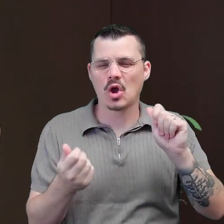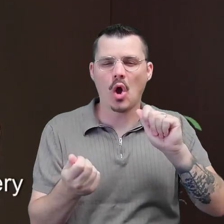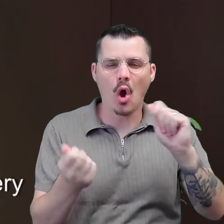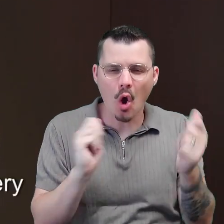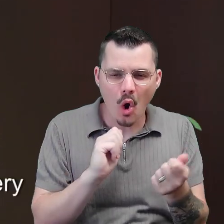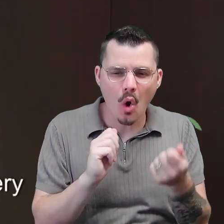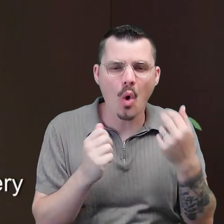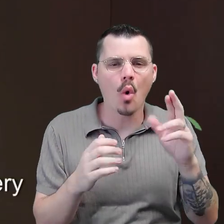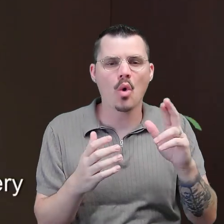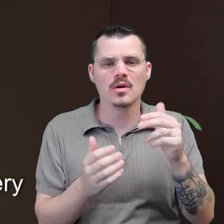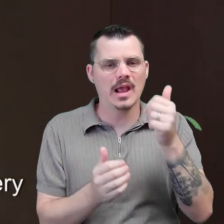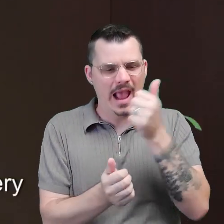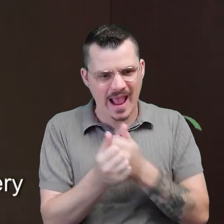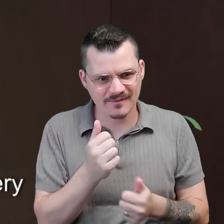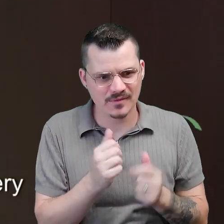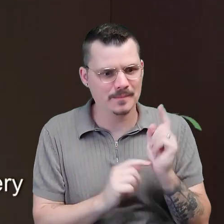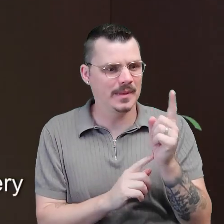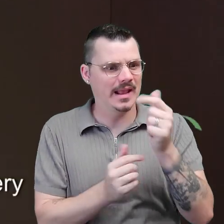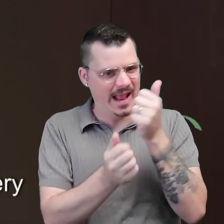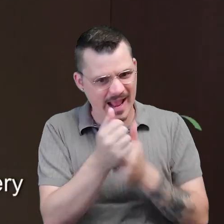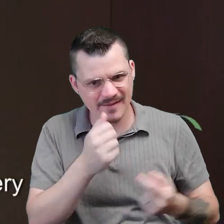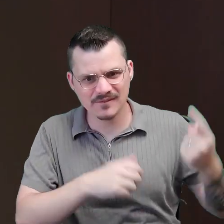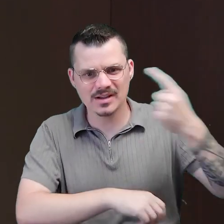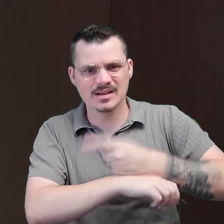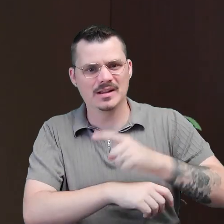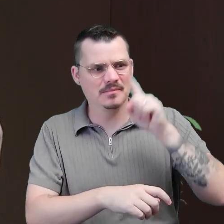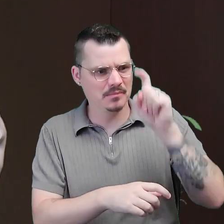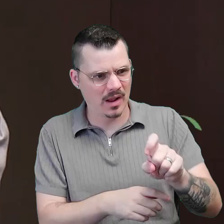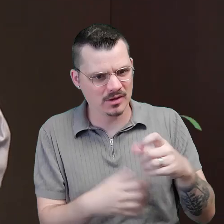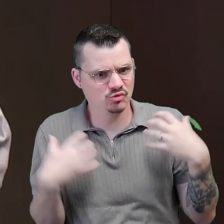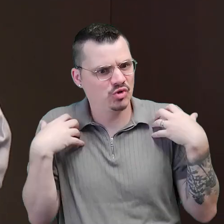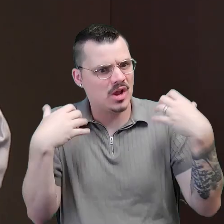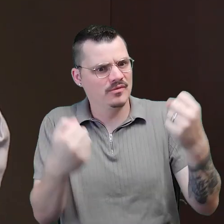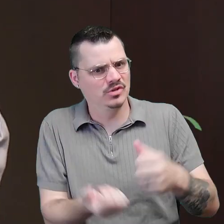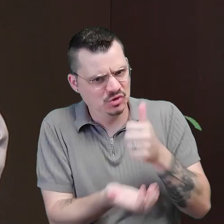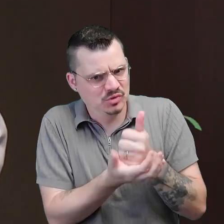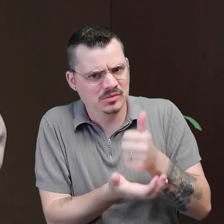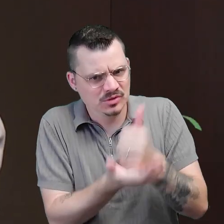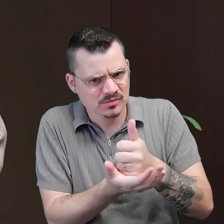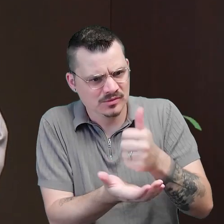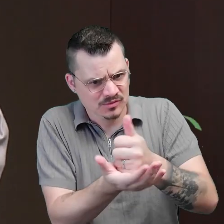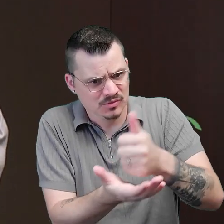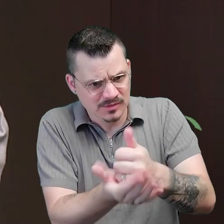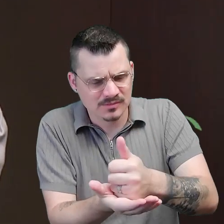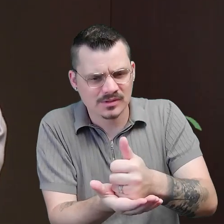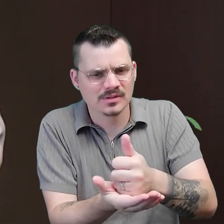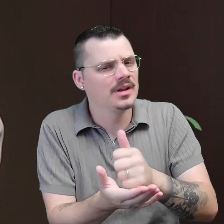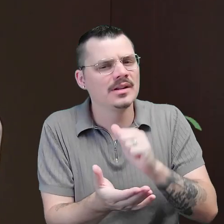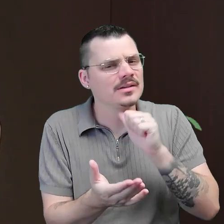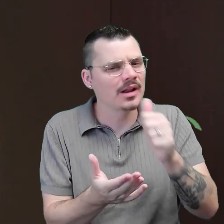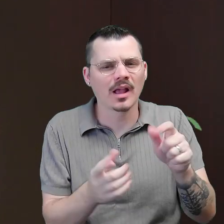life-altering, spend every minute of every day in recovery type treatment approaches are not as successful as you'd